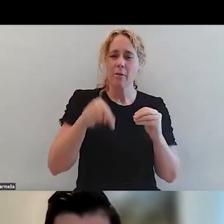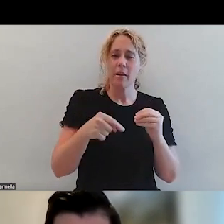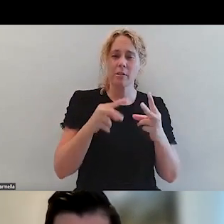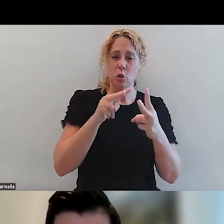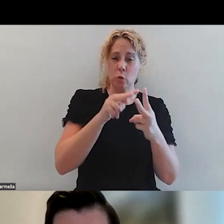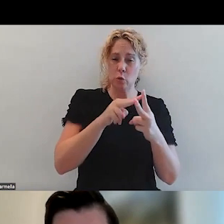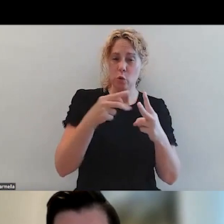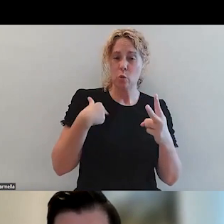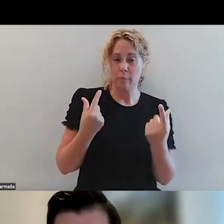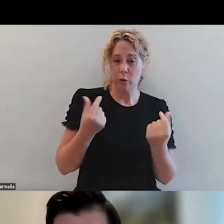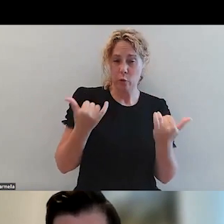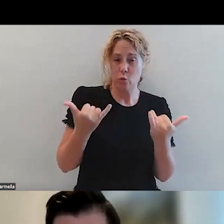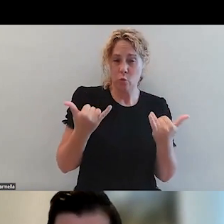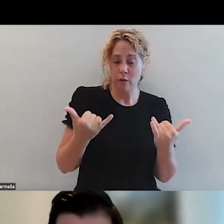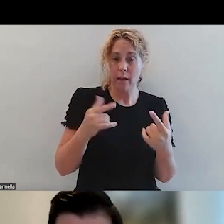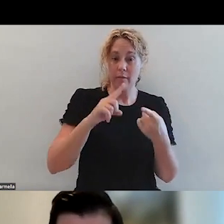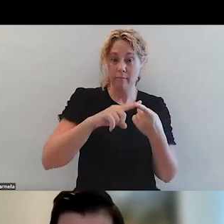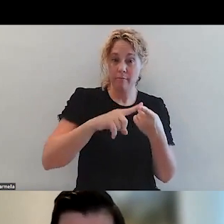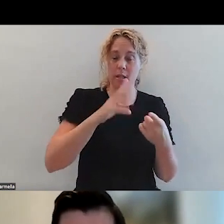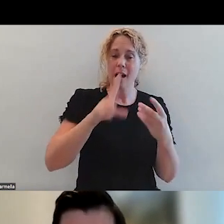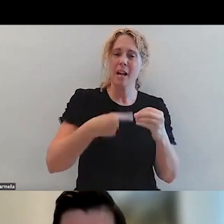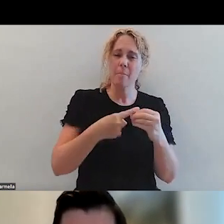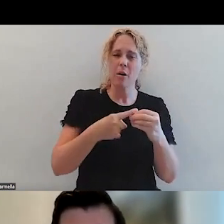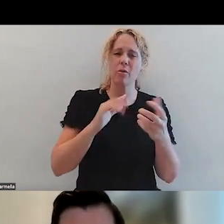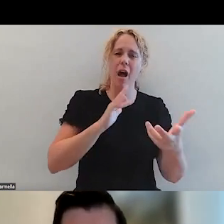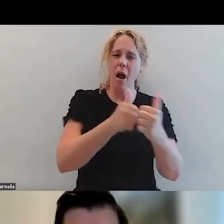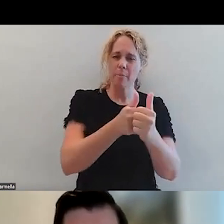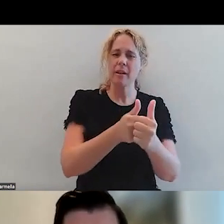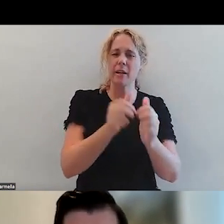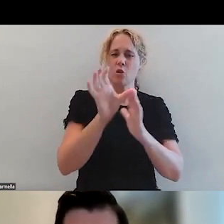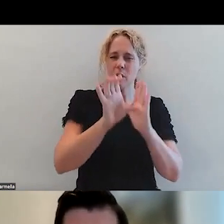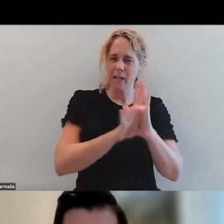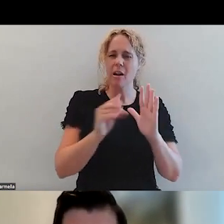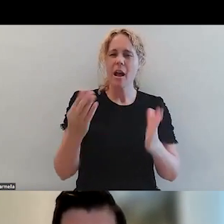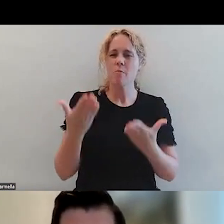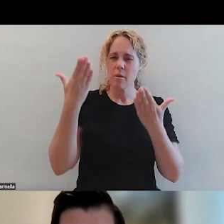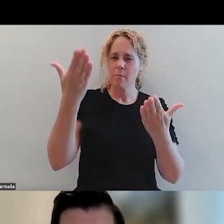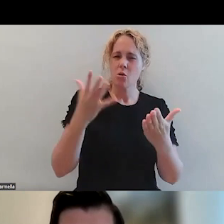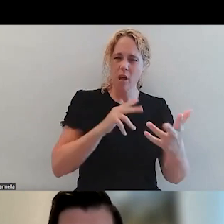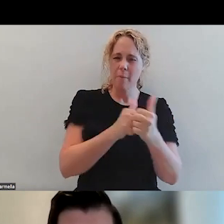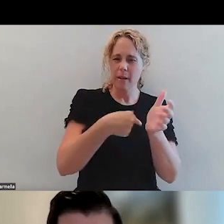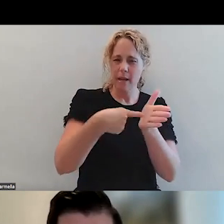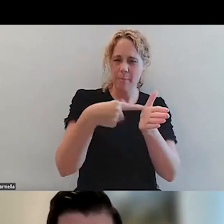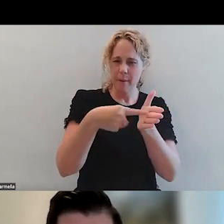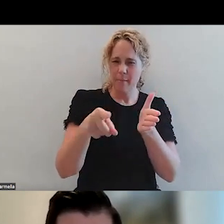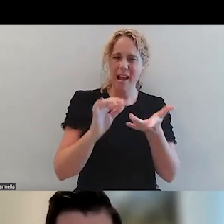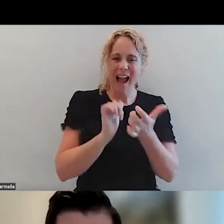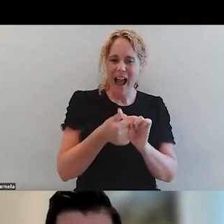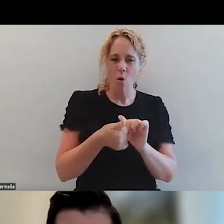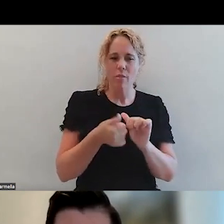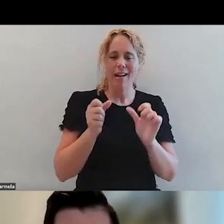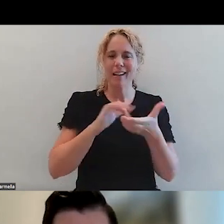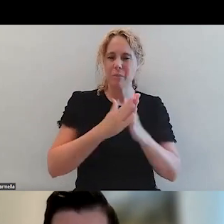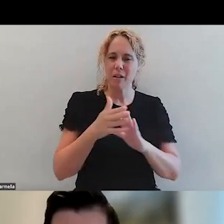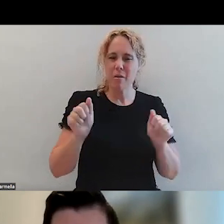things I'm going to do today is talk about like the updated criteria and some proposed updated payment, and really how that can be an opportunity